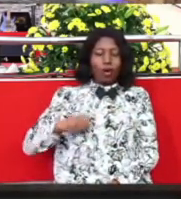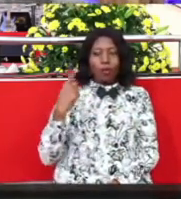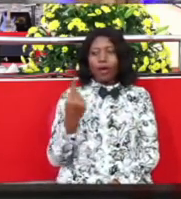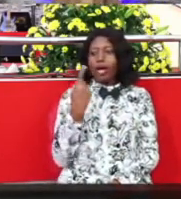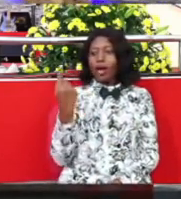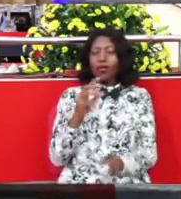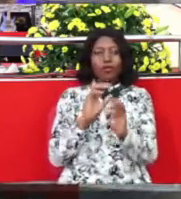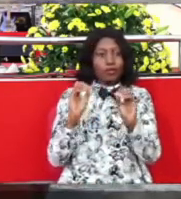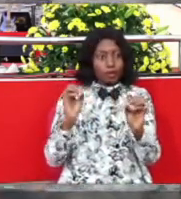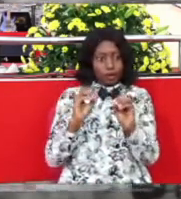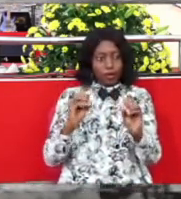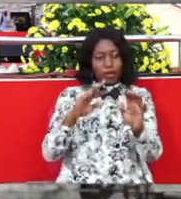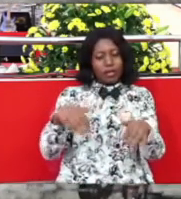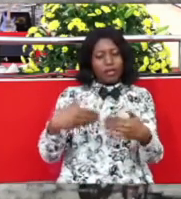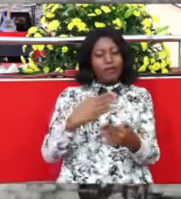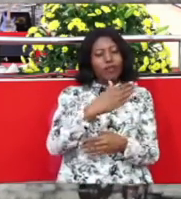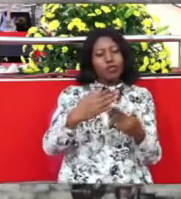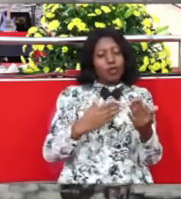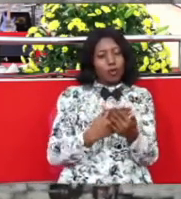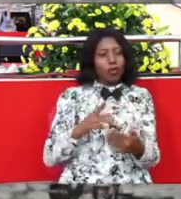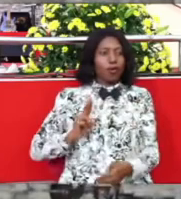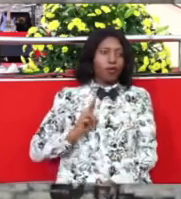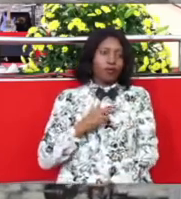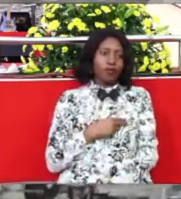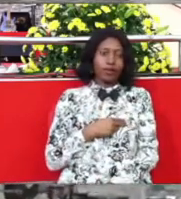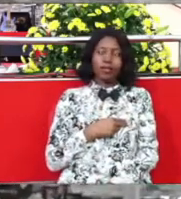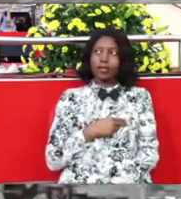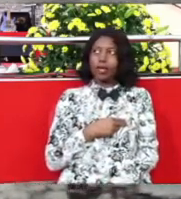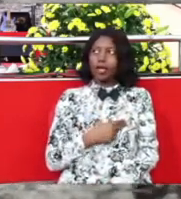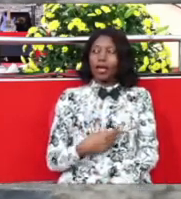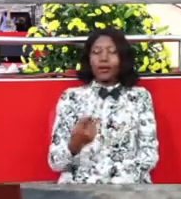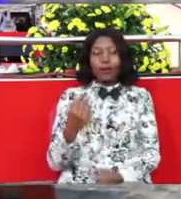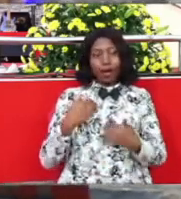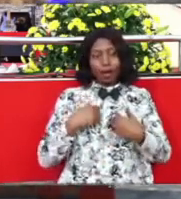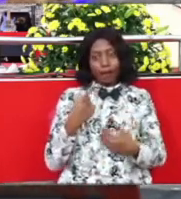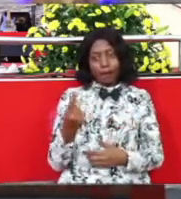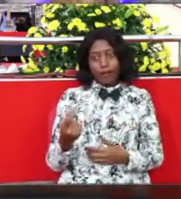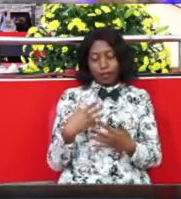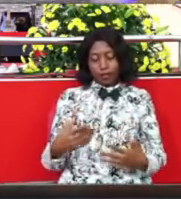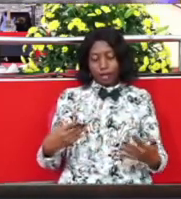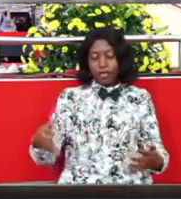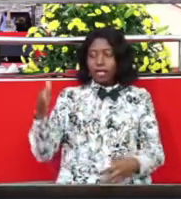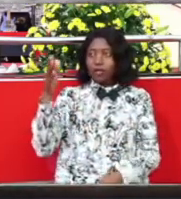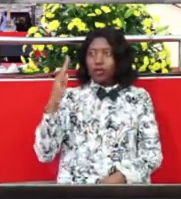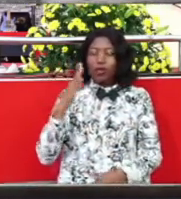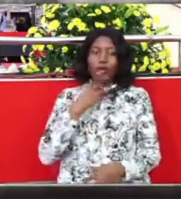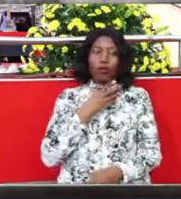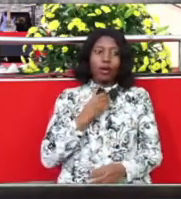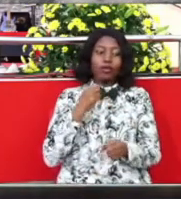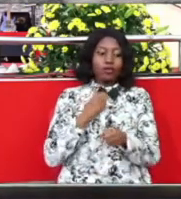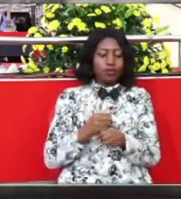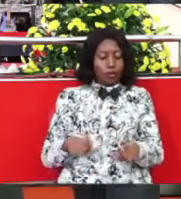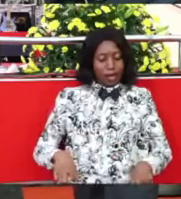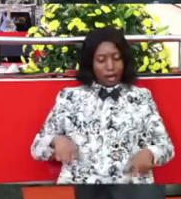That promise is given to you. Hata wewe umepatiwa ahadi. There are few things that God wants to establish in your life. Mambo kadhaa Mungu anataka kuwekeza